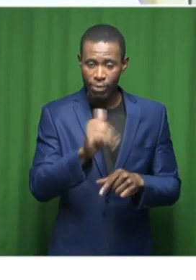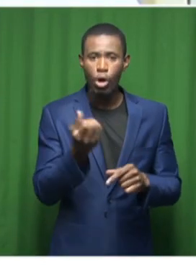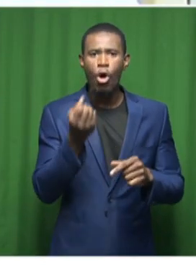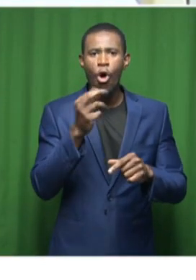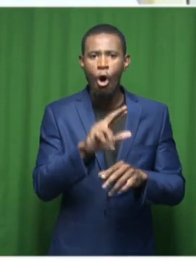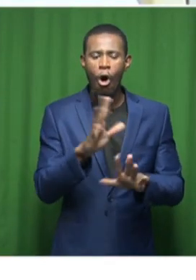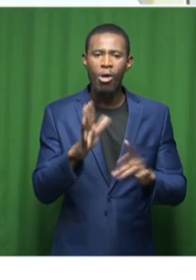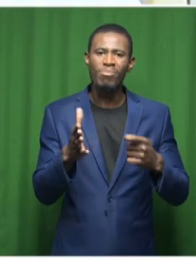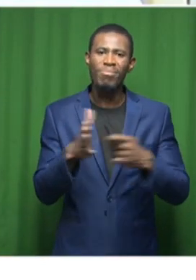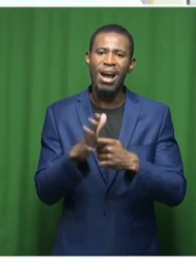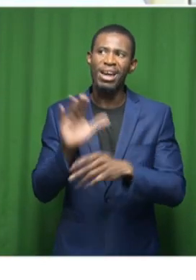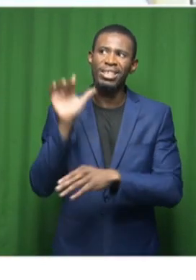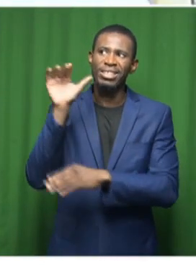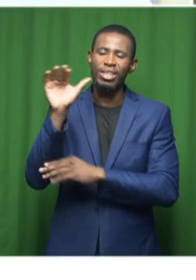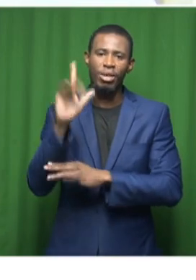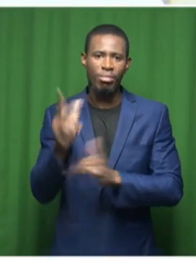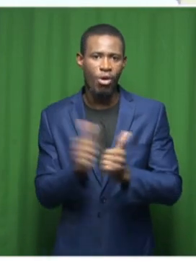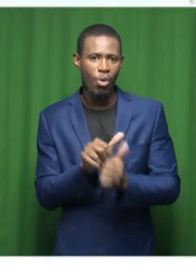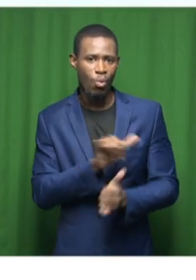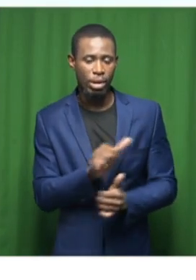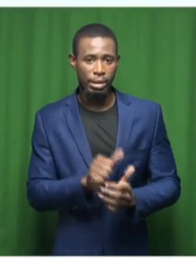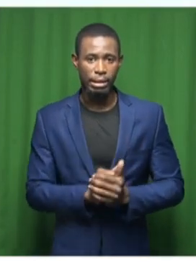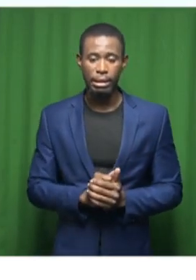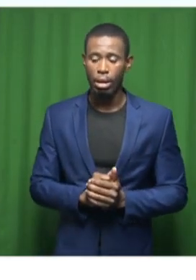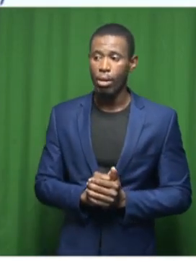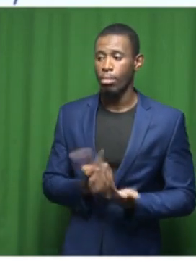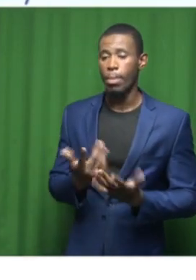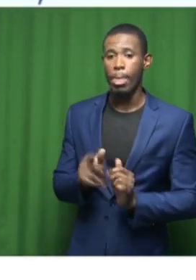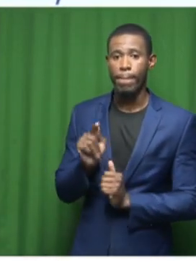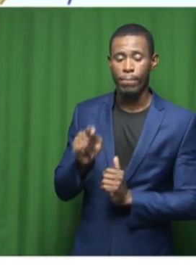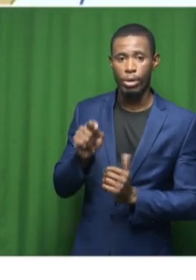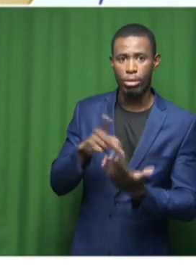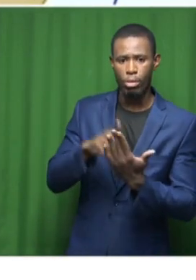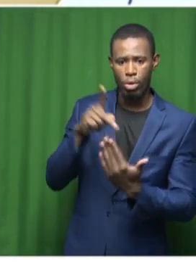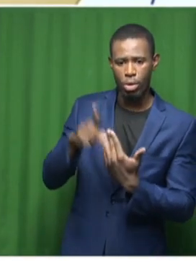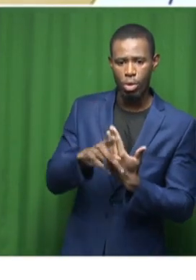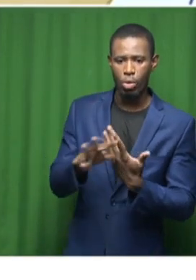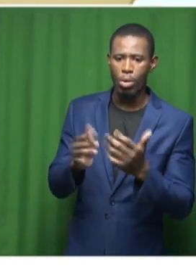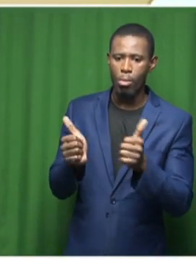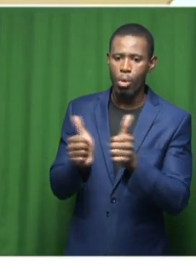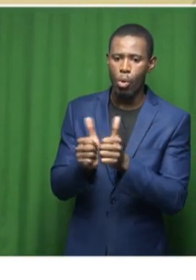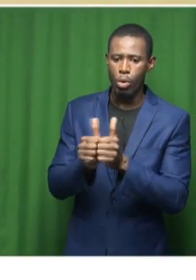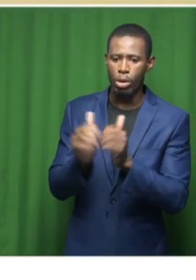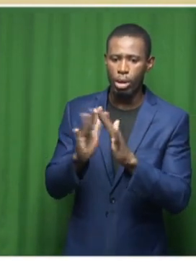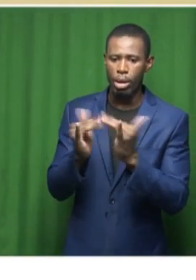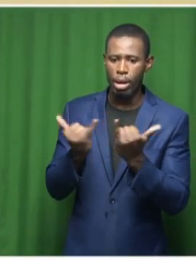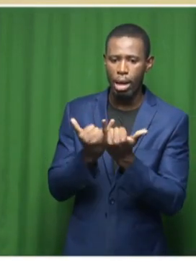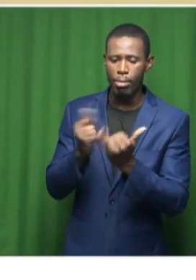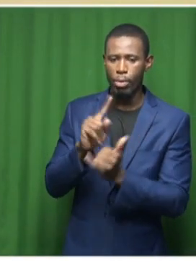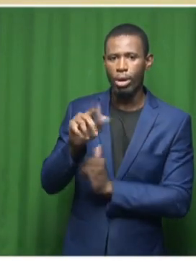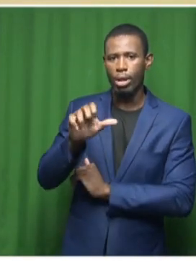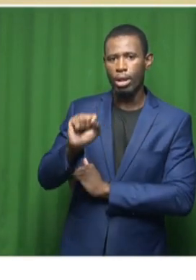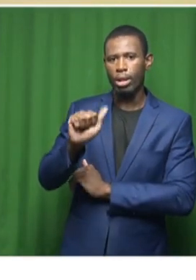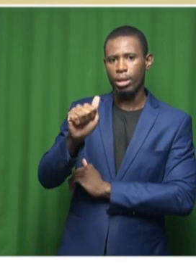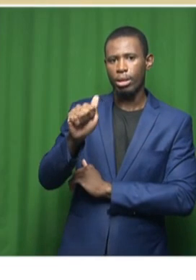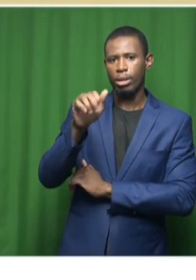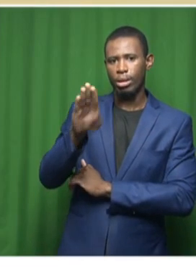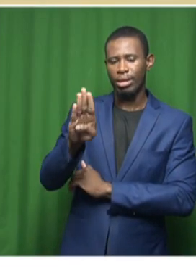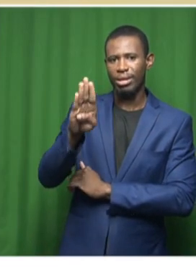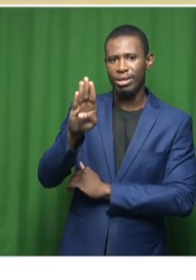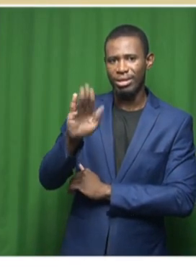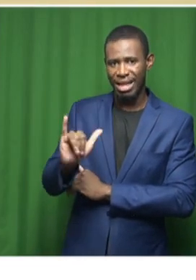or are there international partners? Yeah, so for this one, we partnered with a company called SABC,